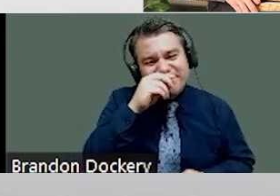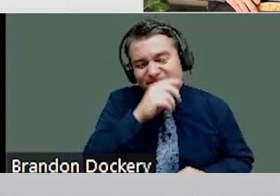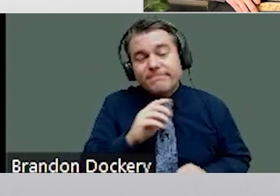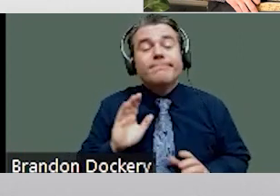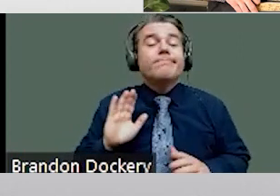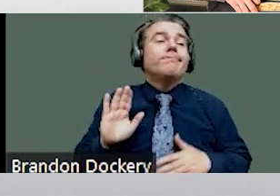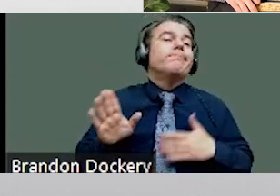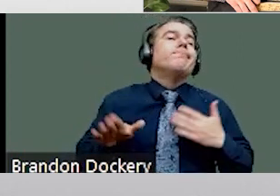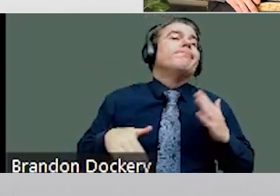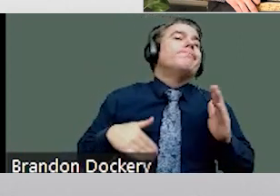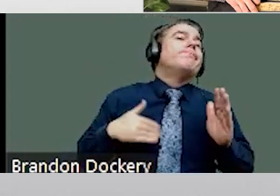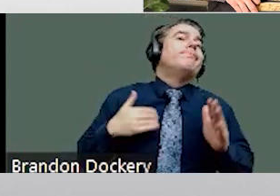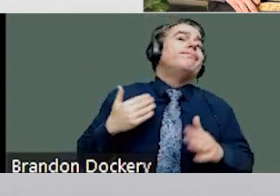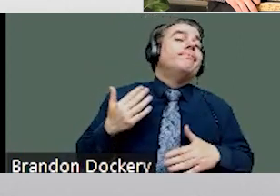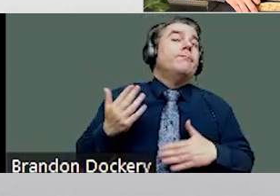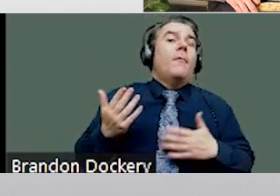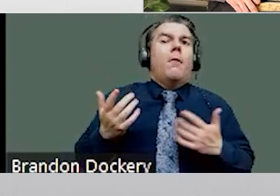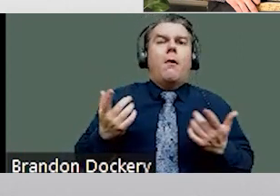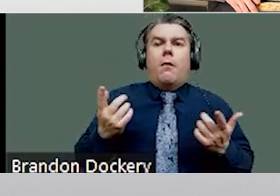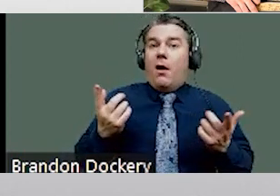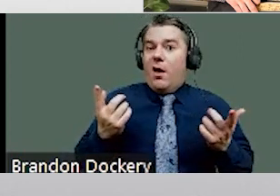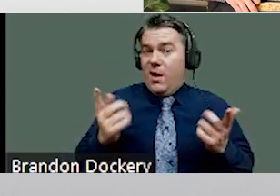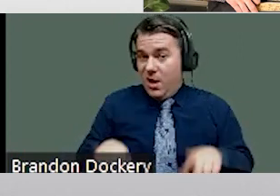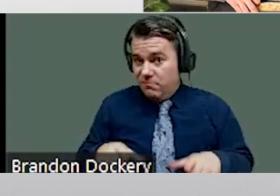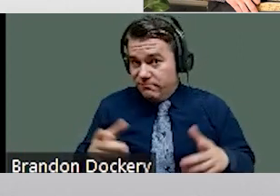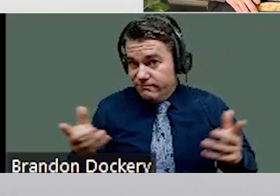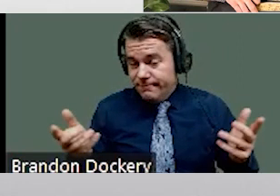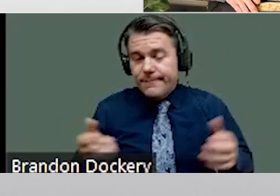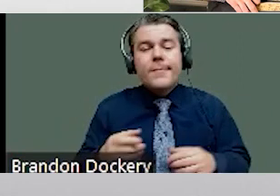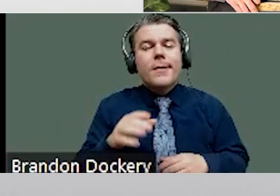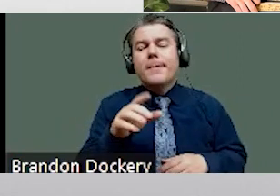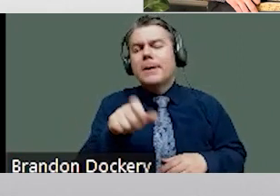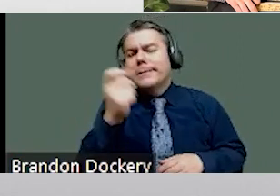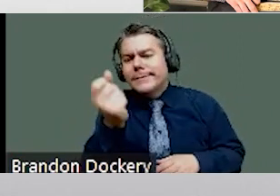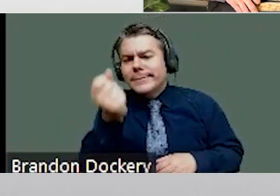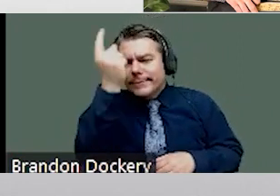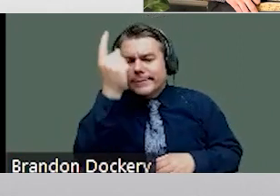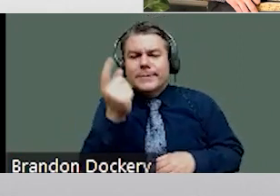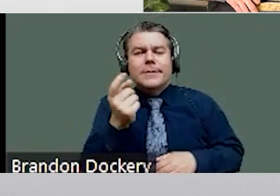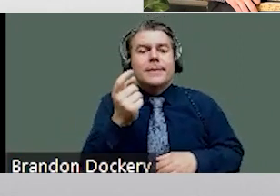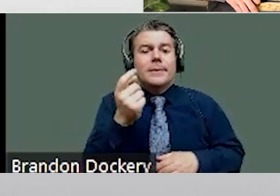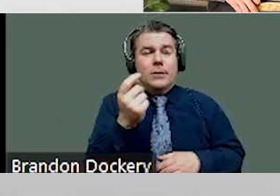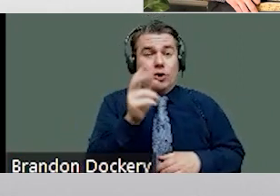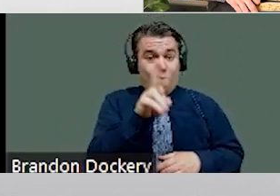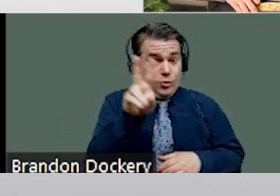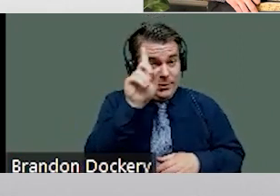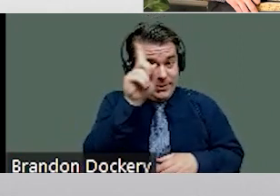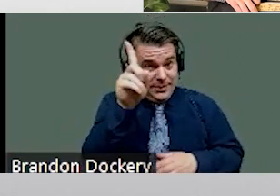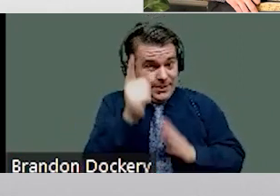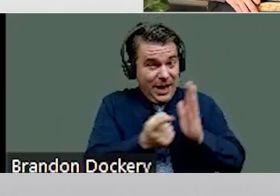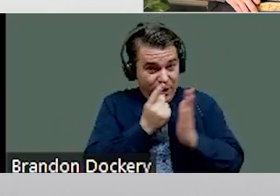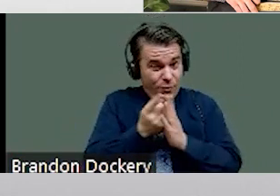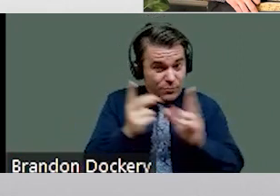something starts to happen, and you have to understand that the subtitle of 22 cents an